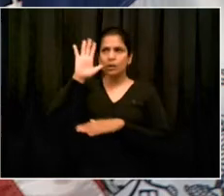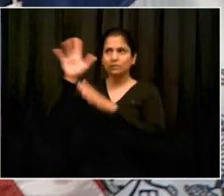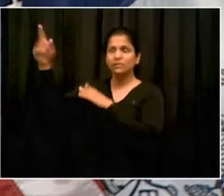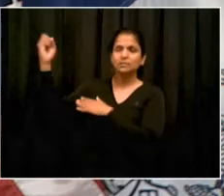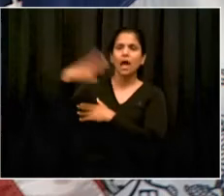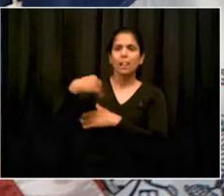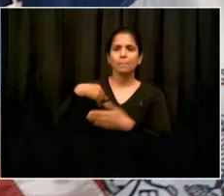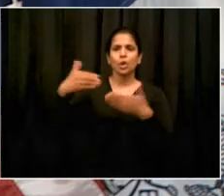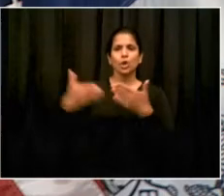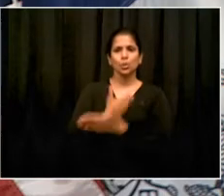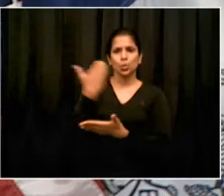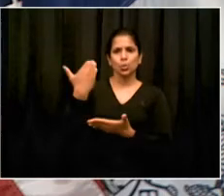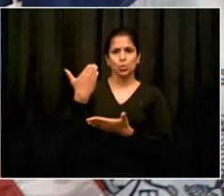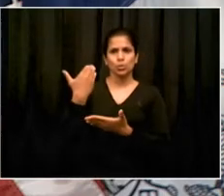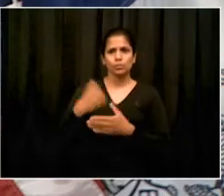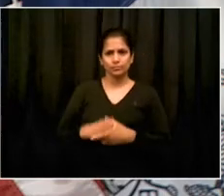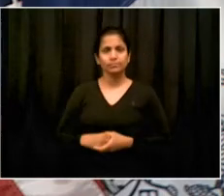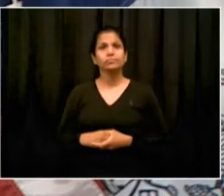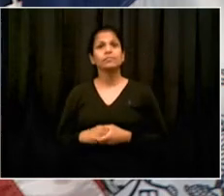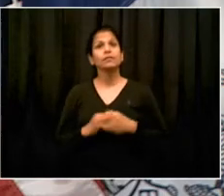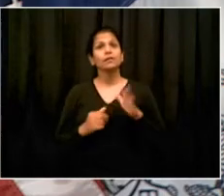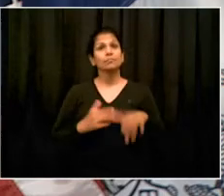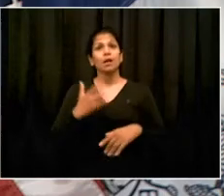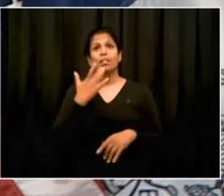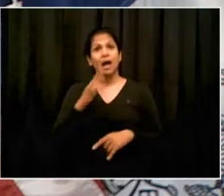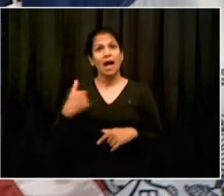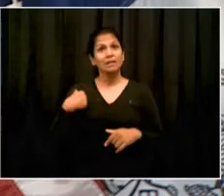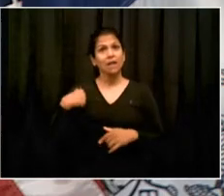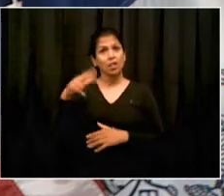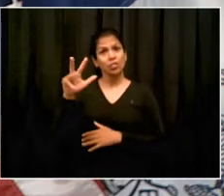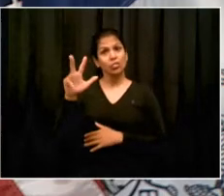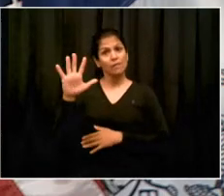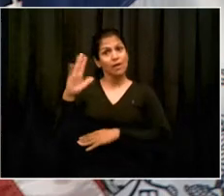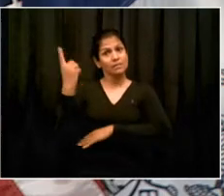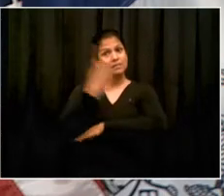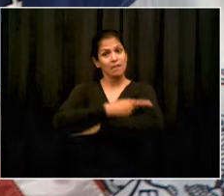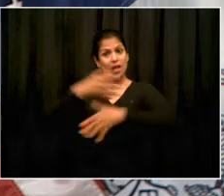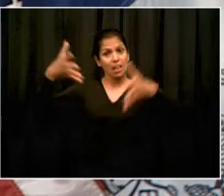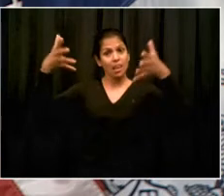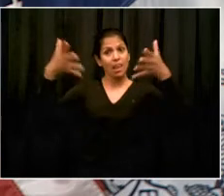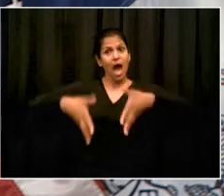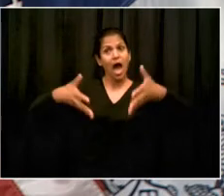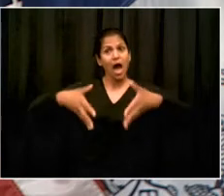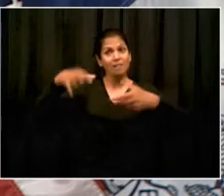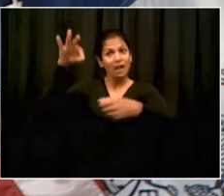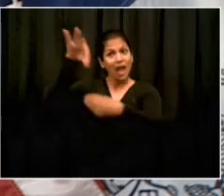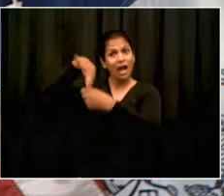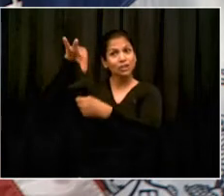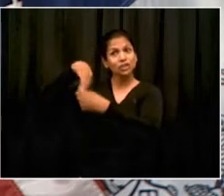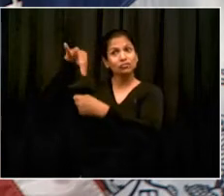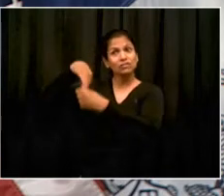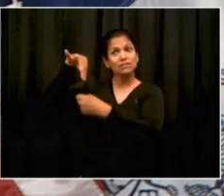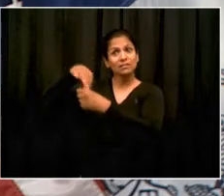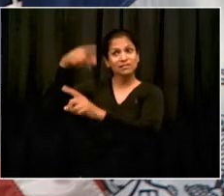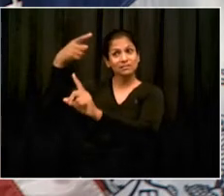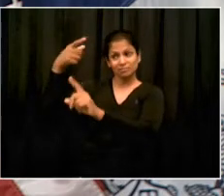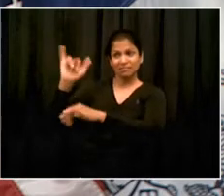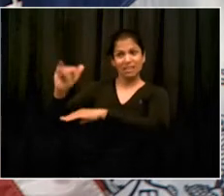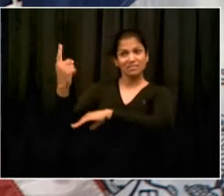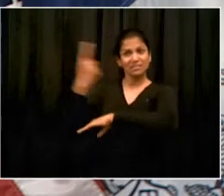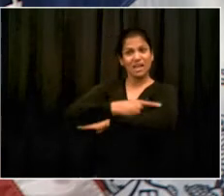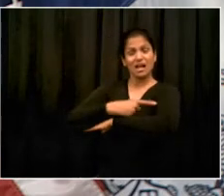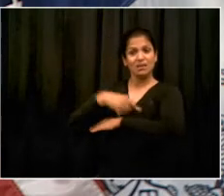there's time. But this kind of thing really frustrates voters, and this is the most important election in our